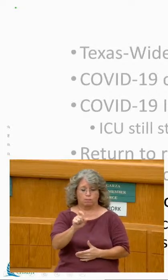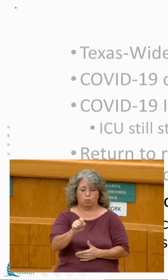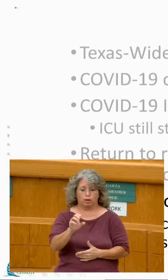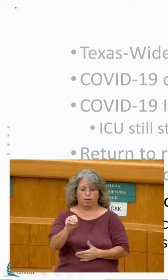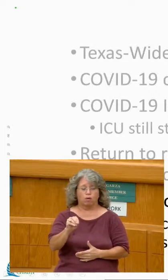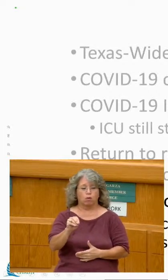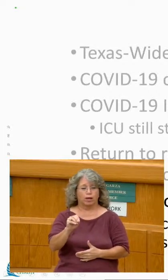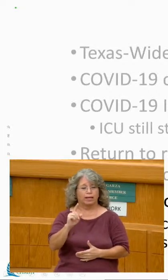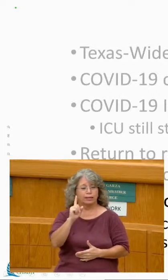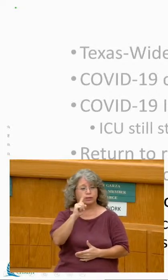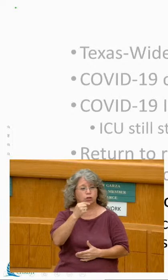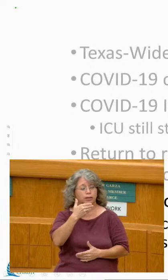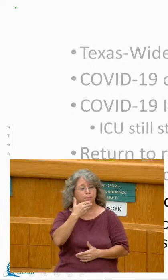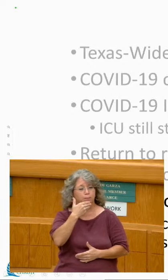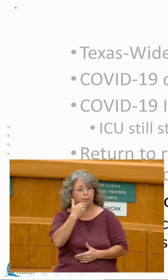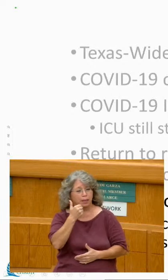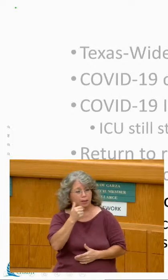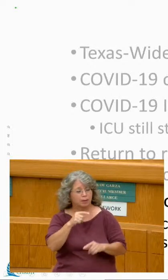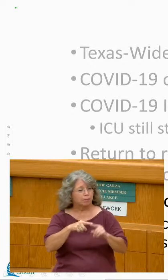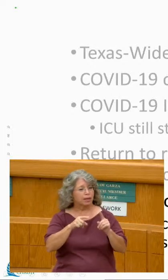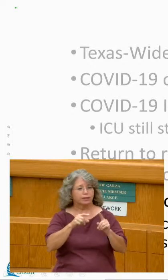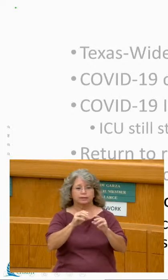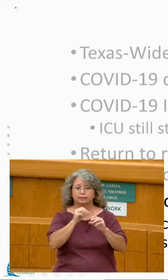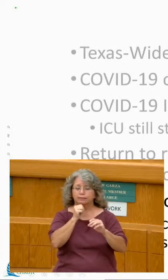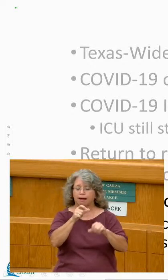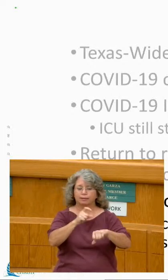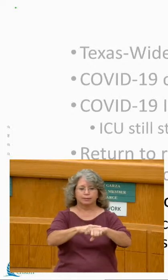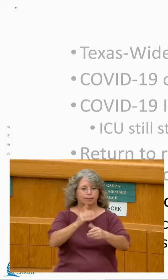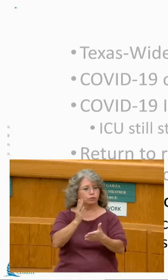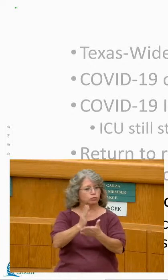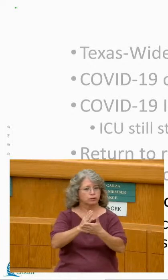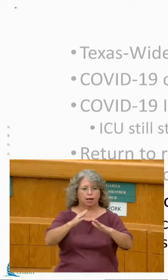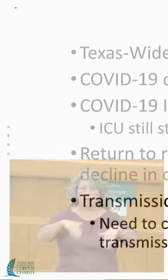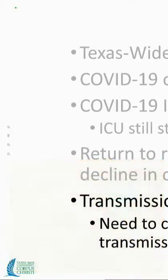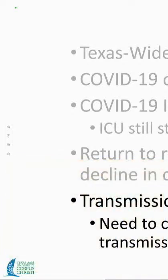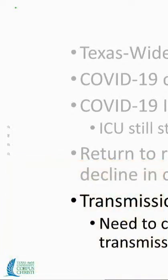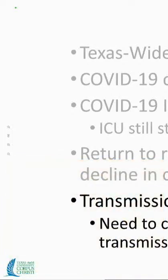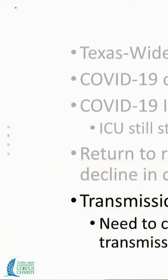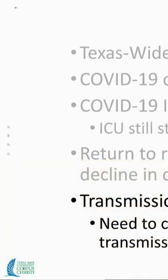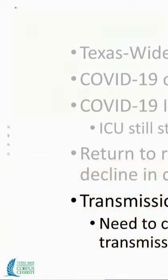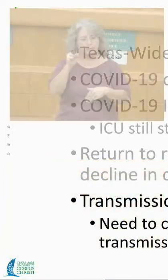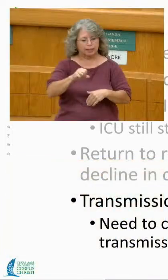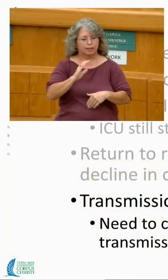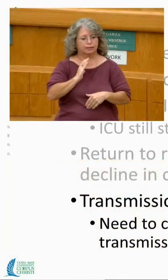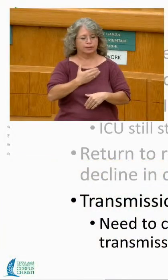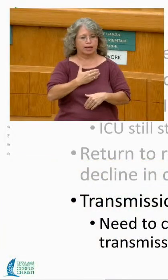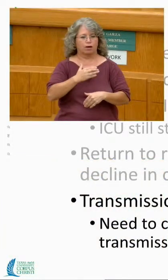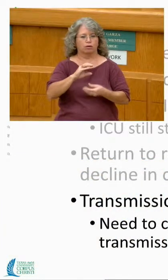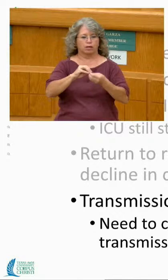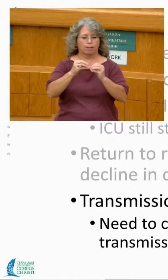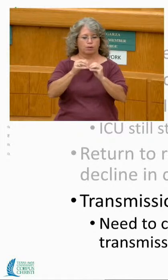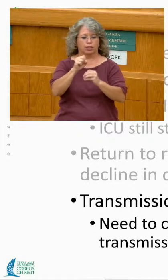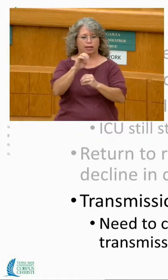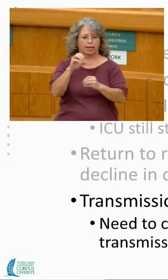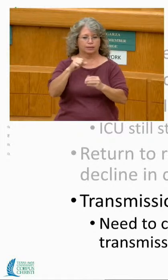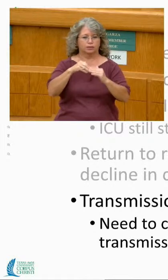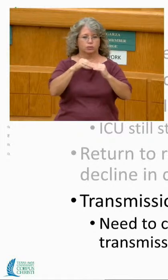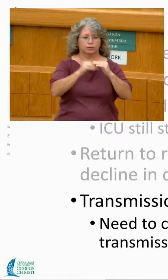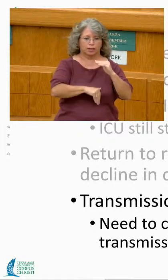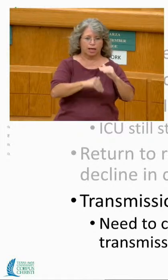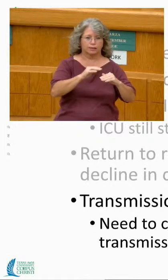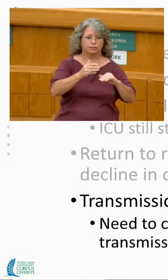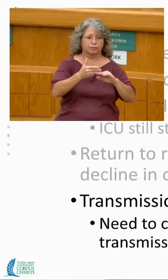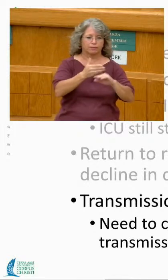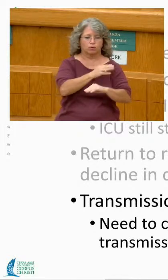it's not time to let off the gas yet. The amount of cases was much less before Memorial Day. And